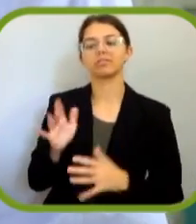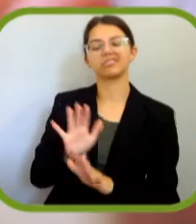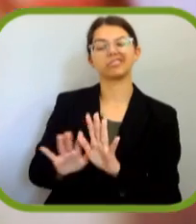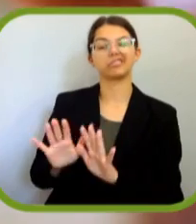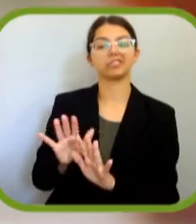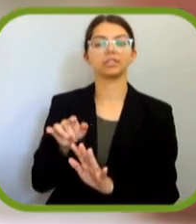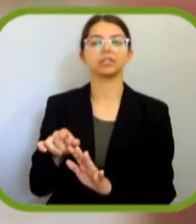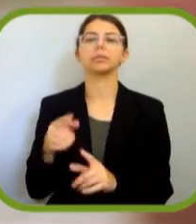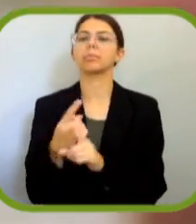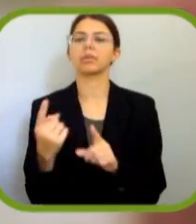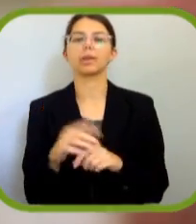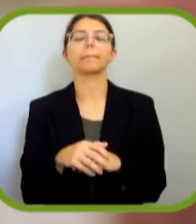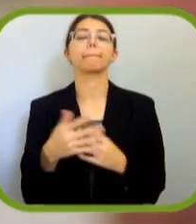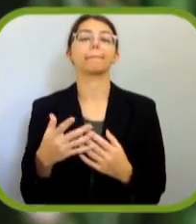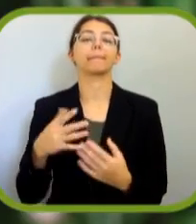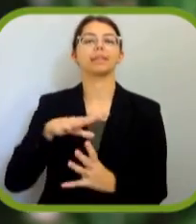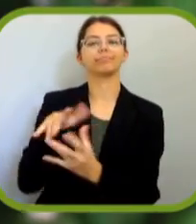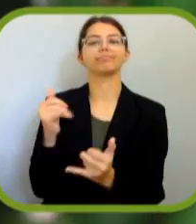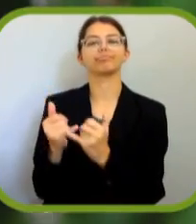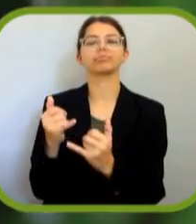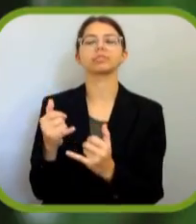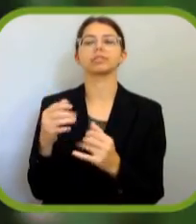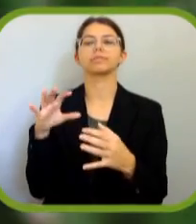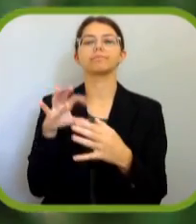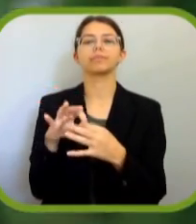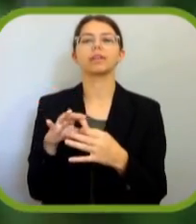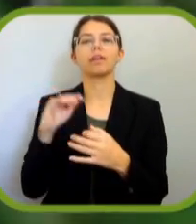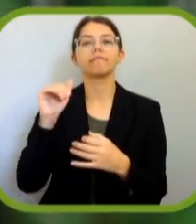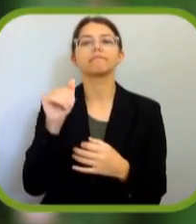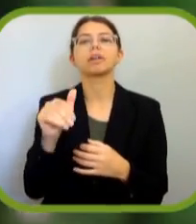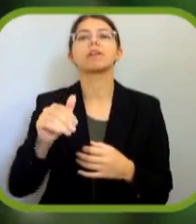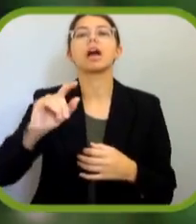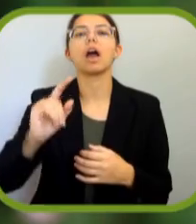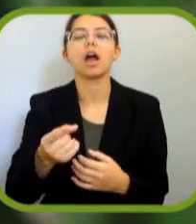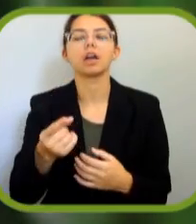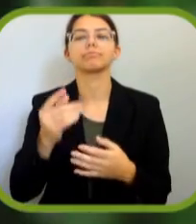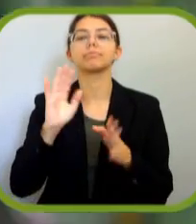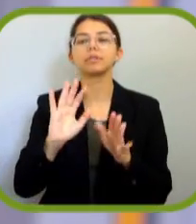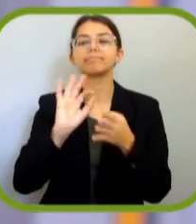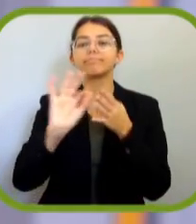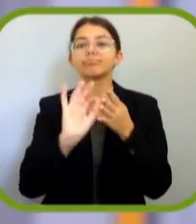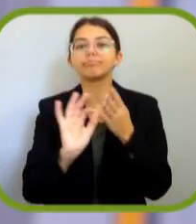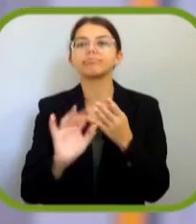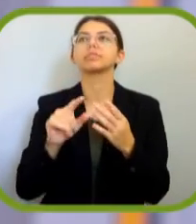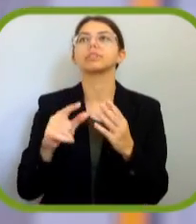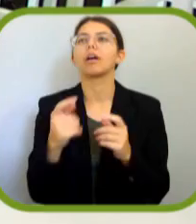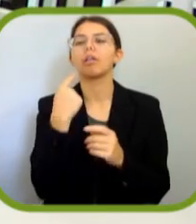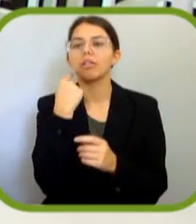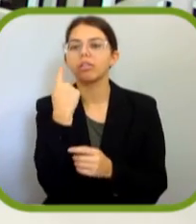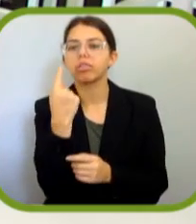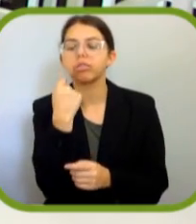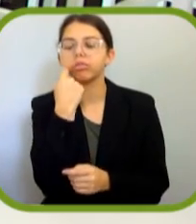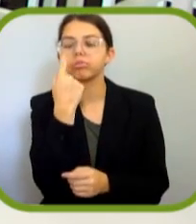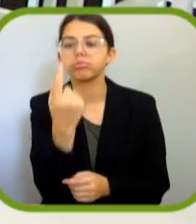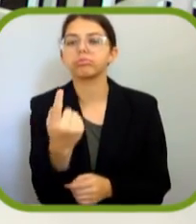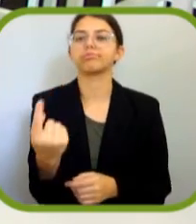we are overhyping the metaverse. We're talking too much about what it will do, but without specifying that this is going to take some time. And